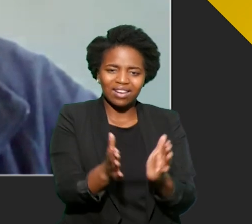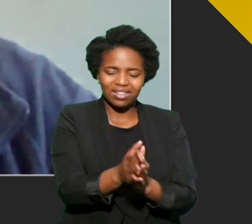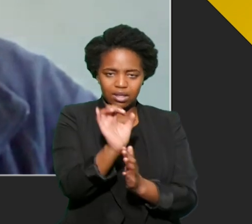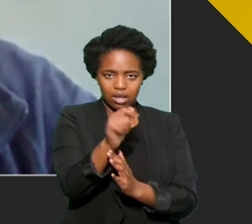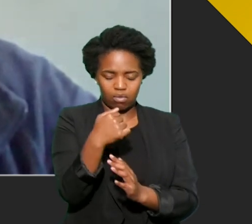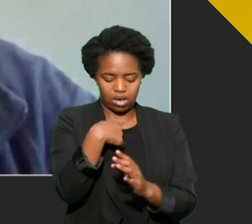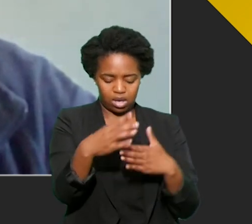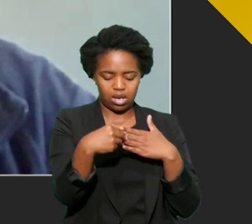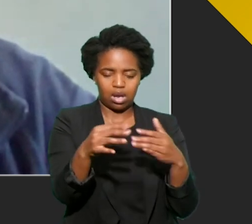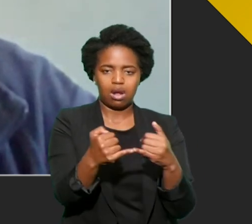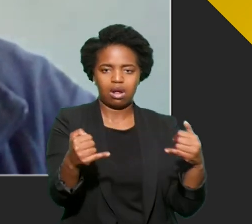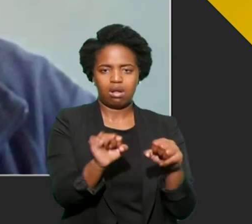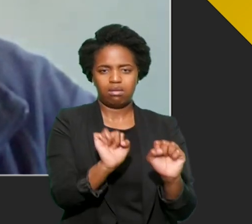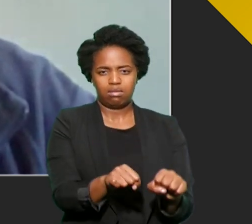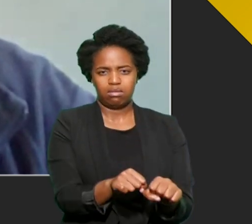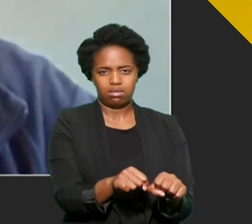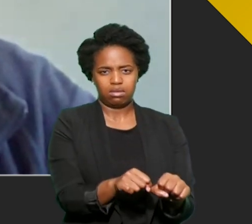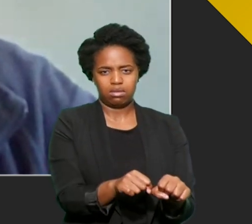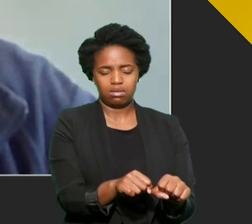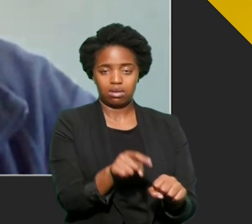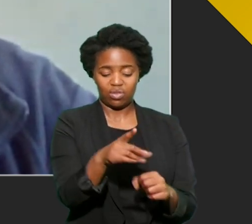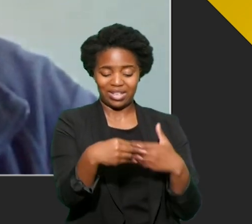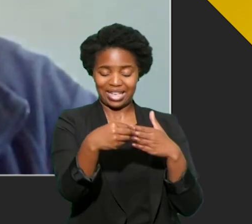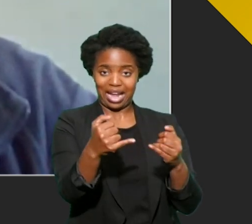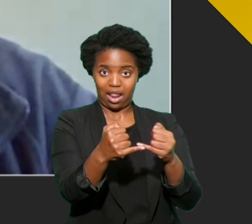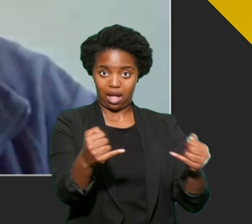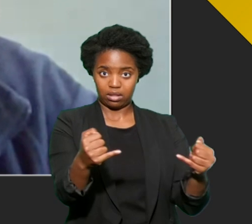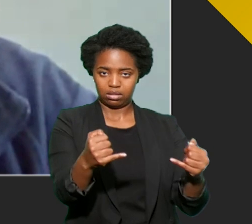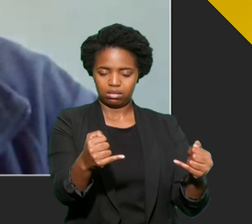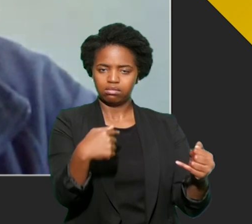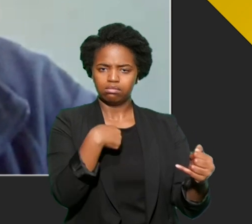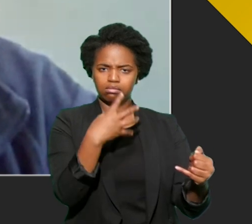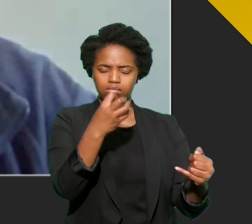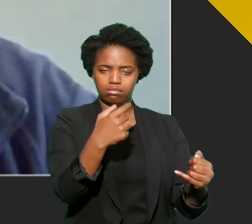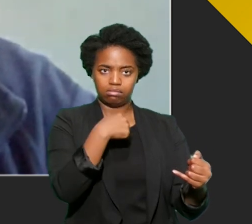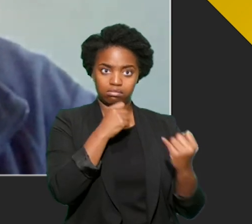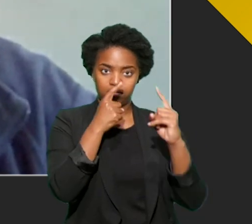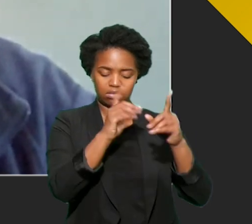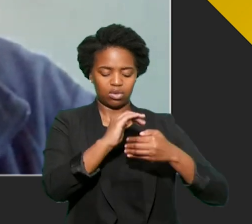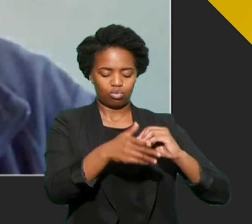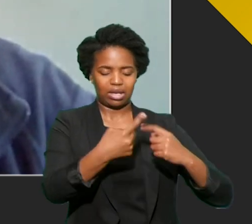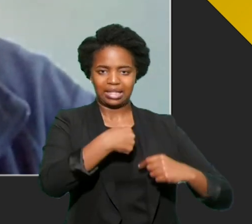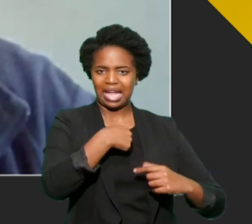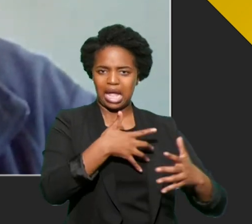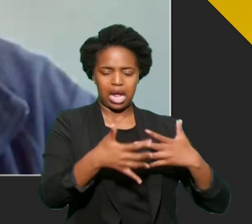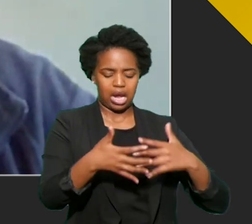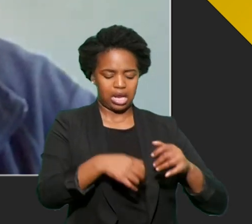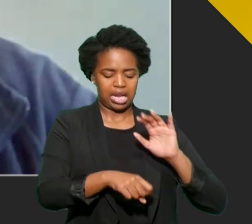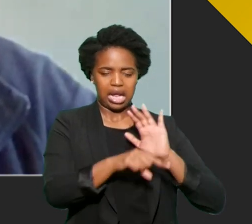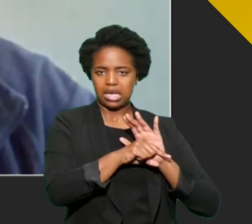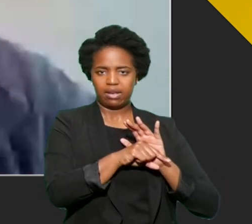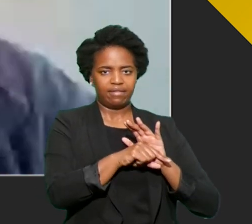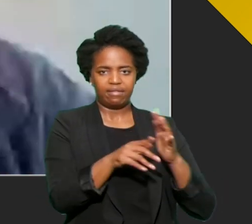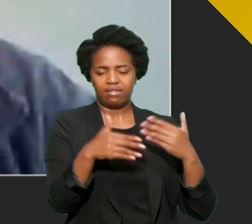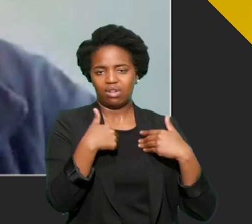relevant guidelines. And those guidelines are set and determined to protect us against any negative health effects.